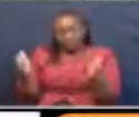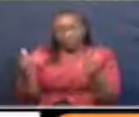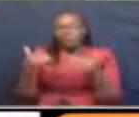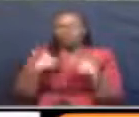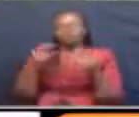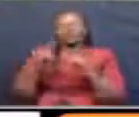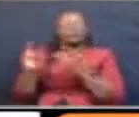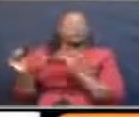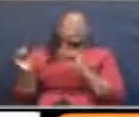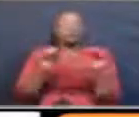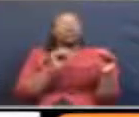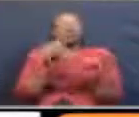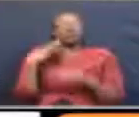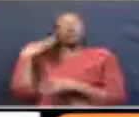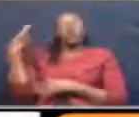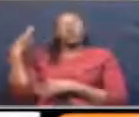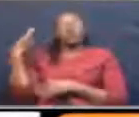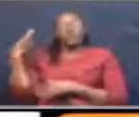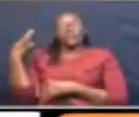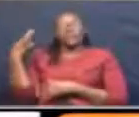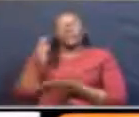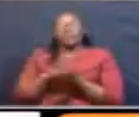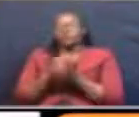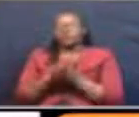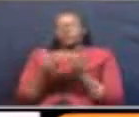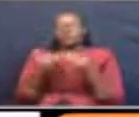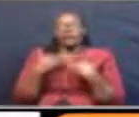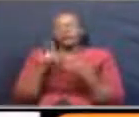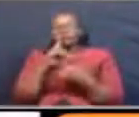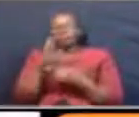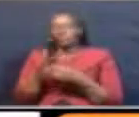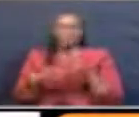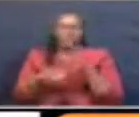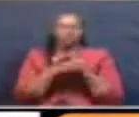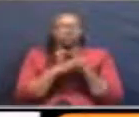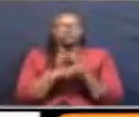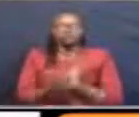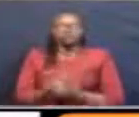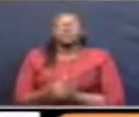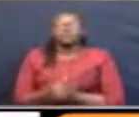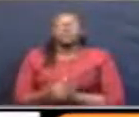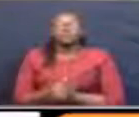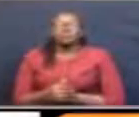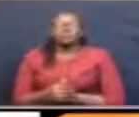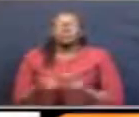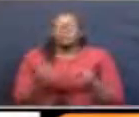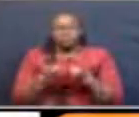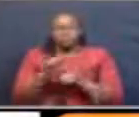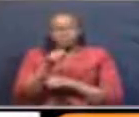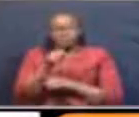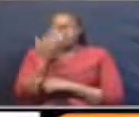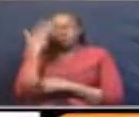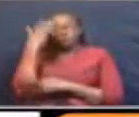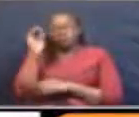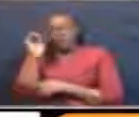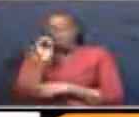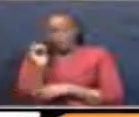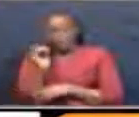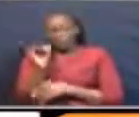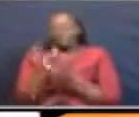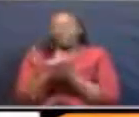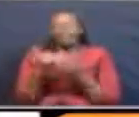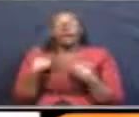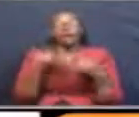time have already moved out voluntarily without having to be evicted forcefully. Right. You may not ever